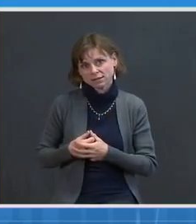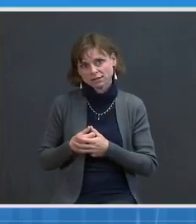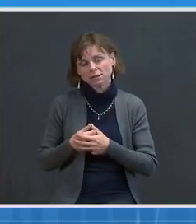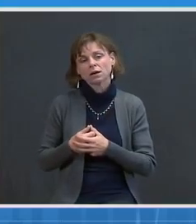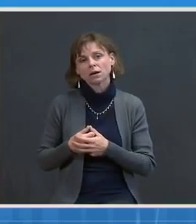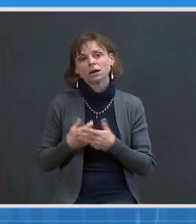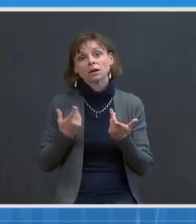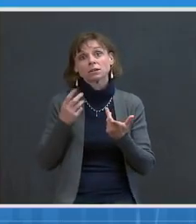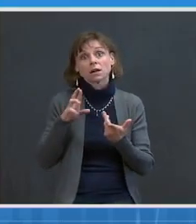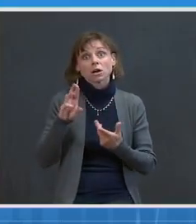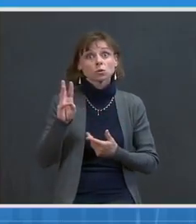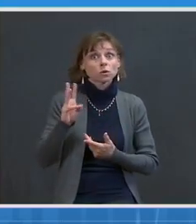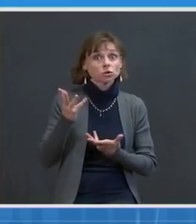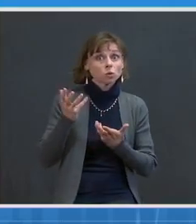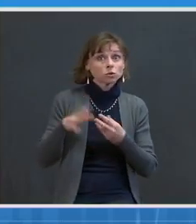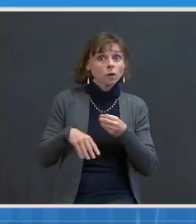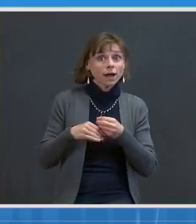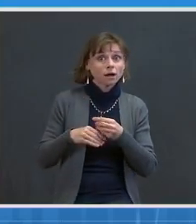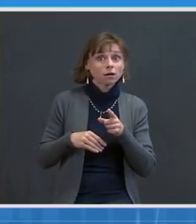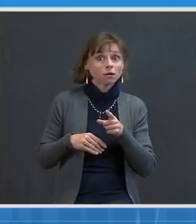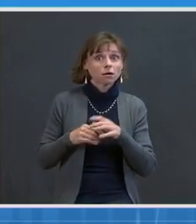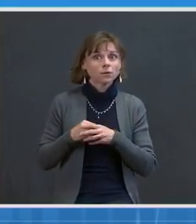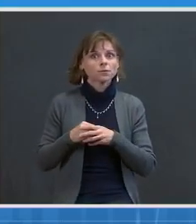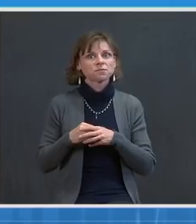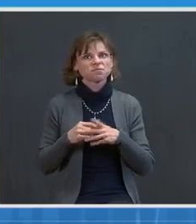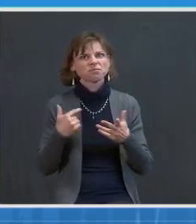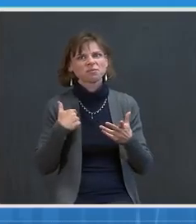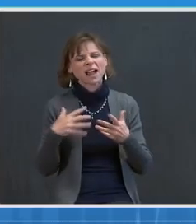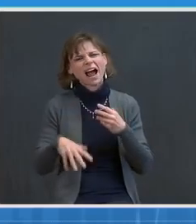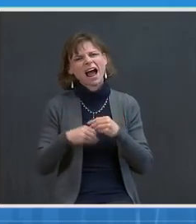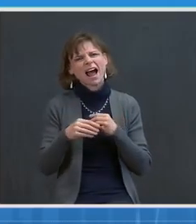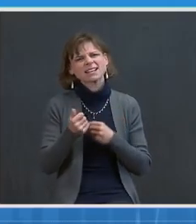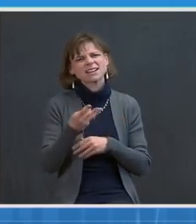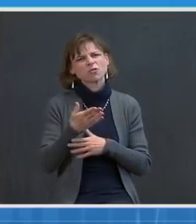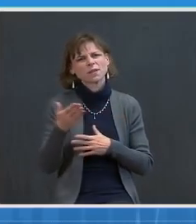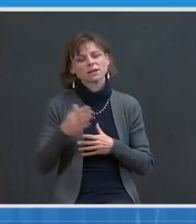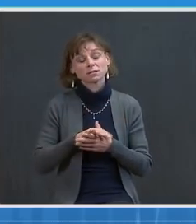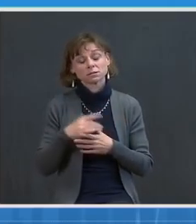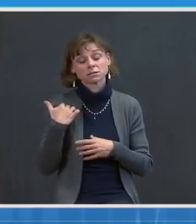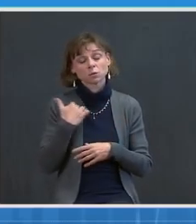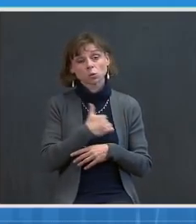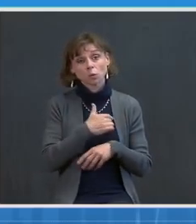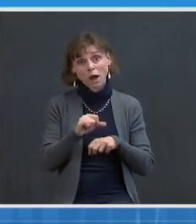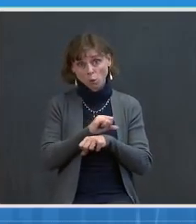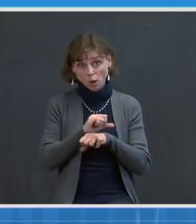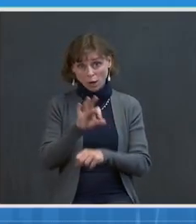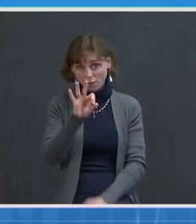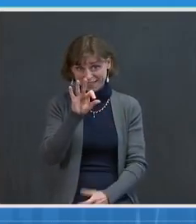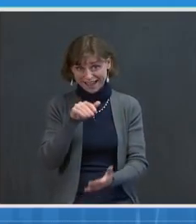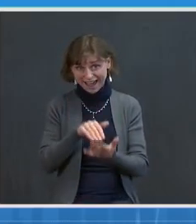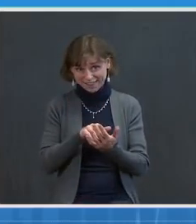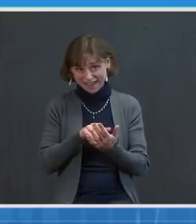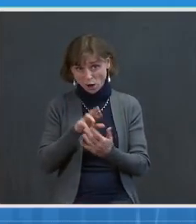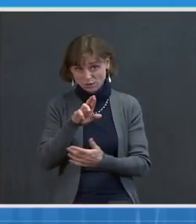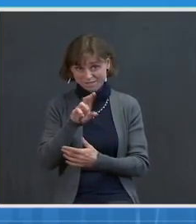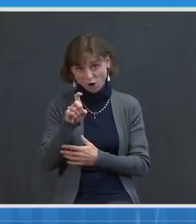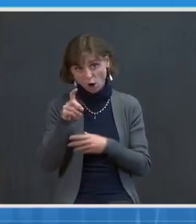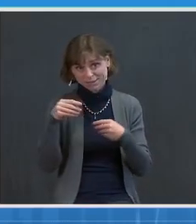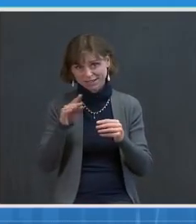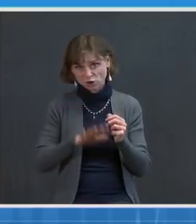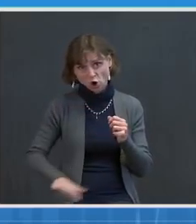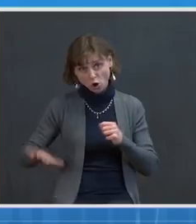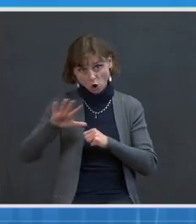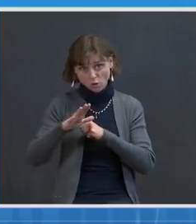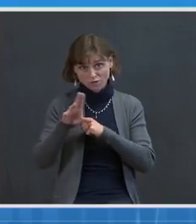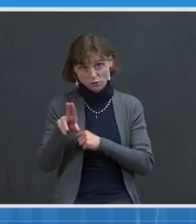Dr. Walensky, what would you add? Yeah, I would add several things. We are working now with 9,000 pharmacies across the